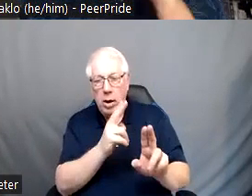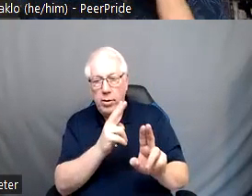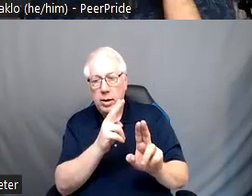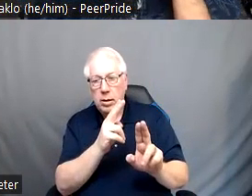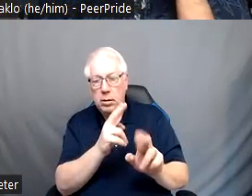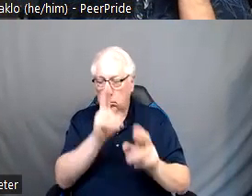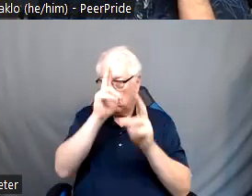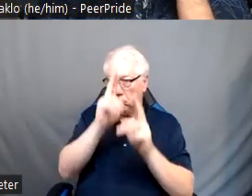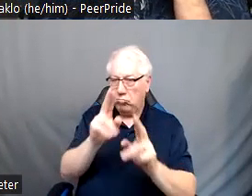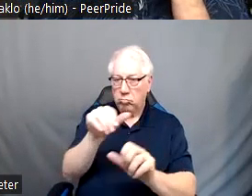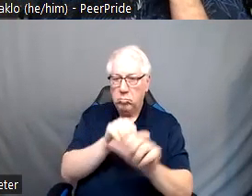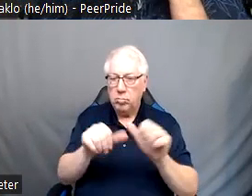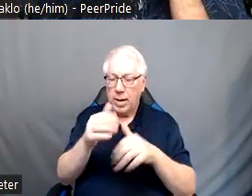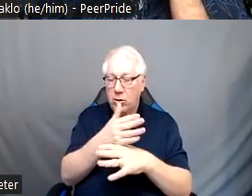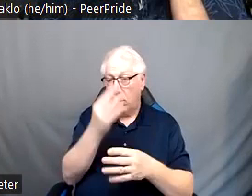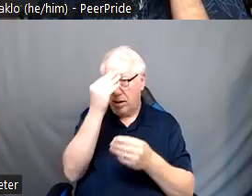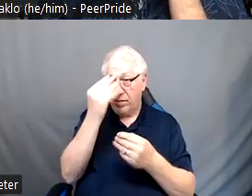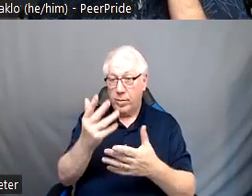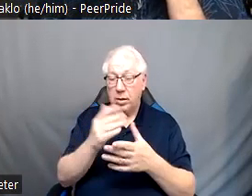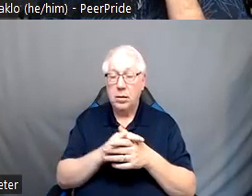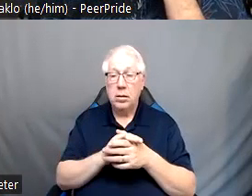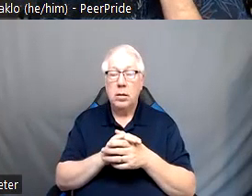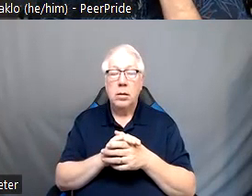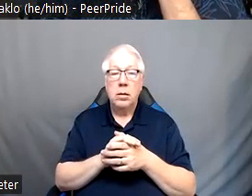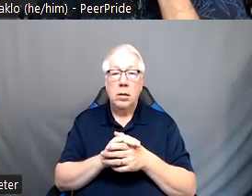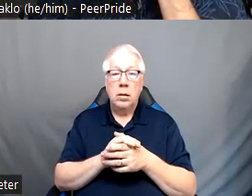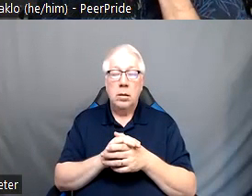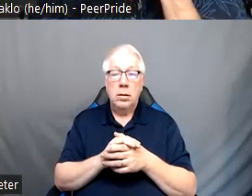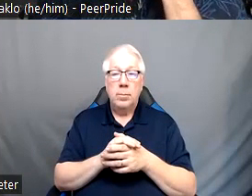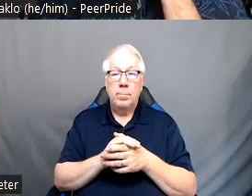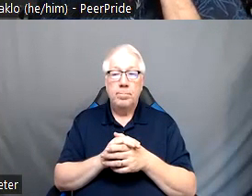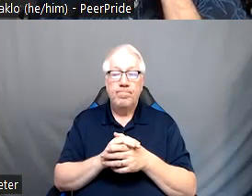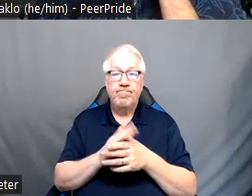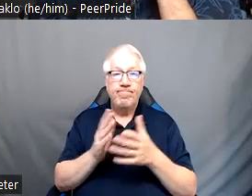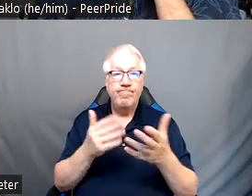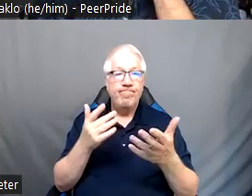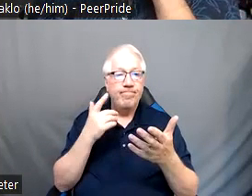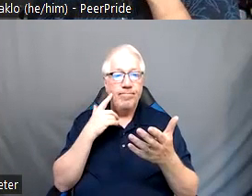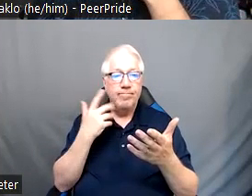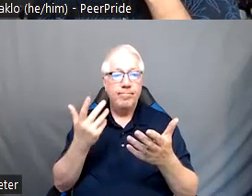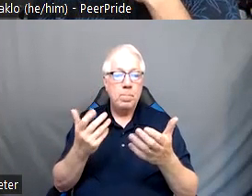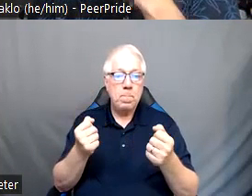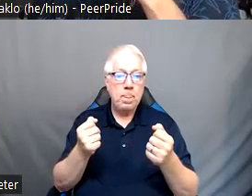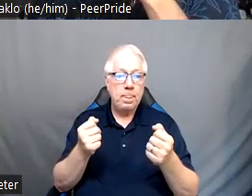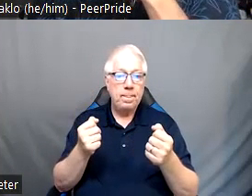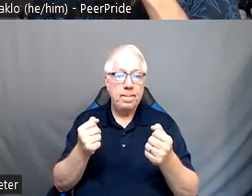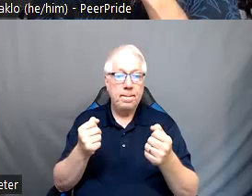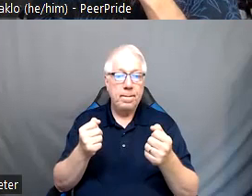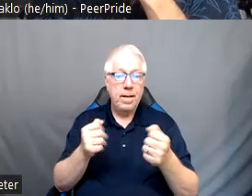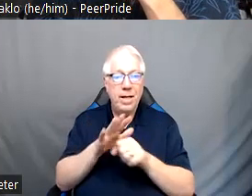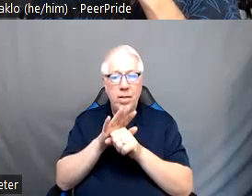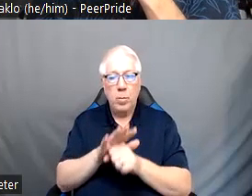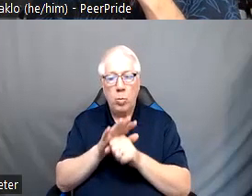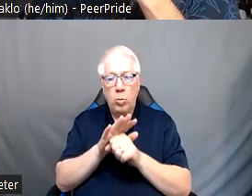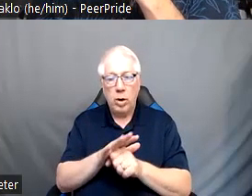they are honoring you with sharing that information. And that I think that